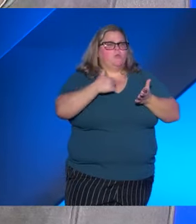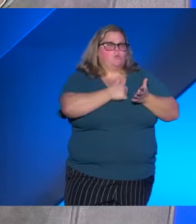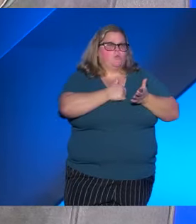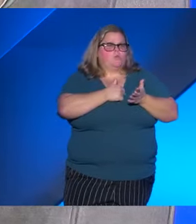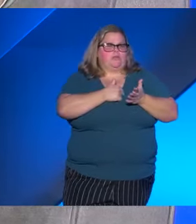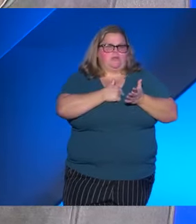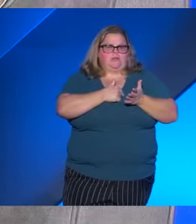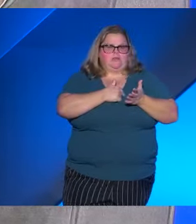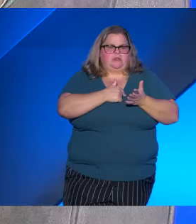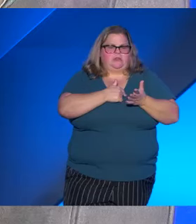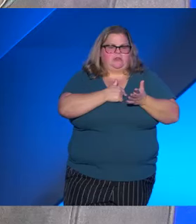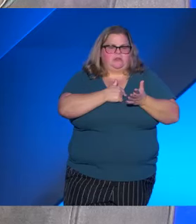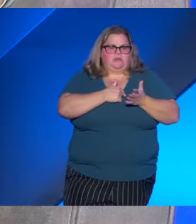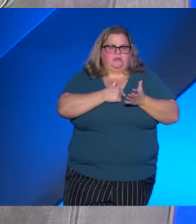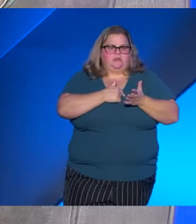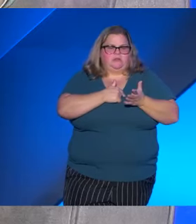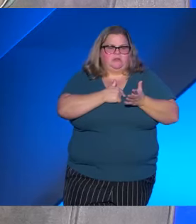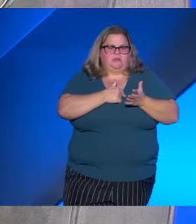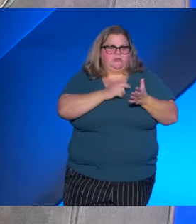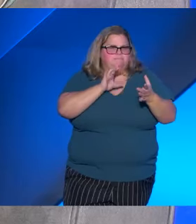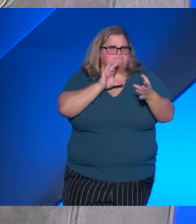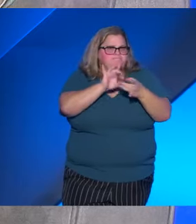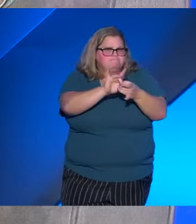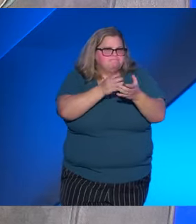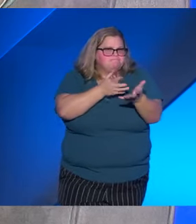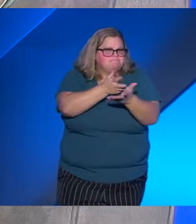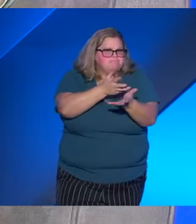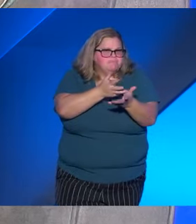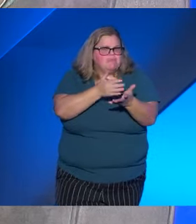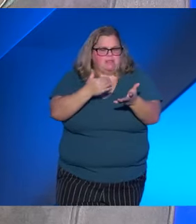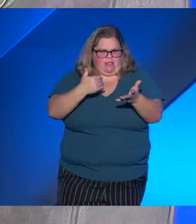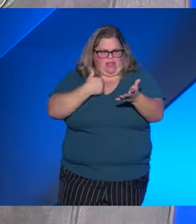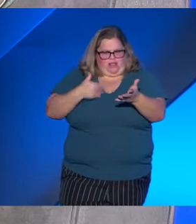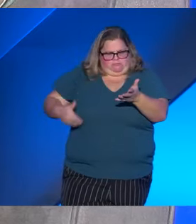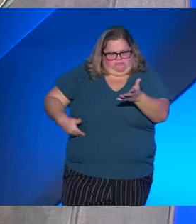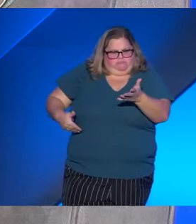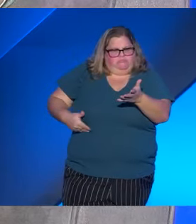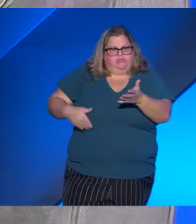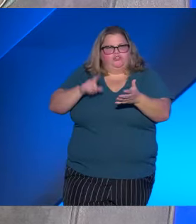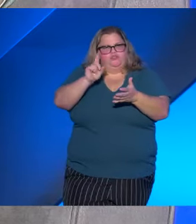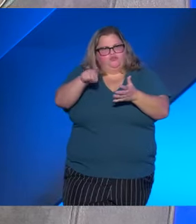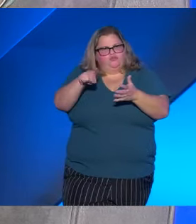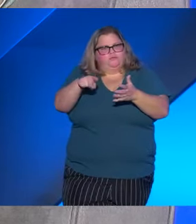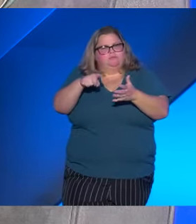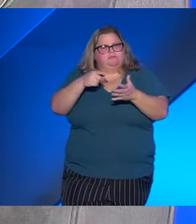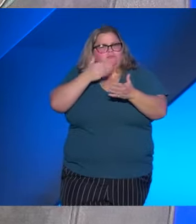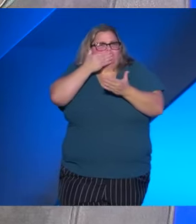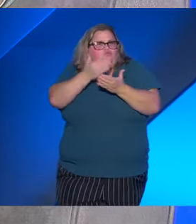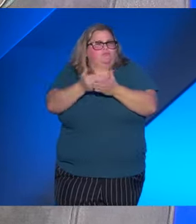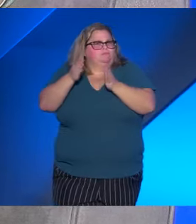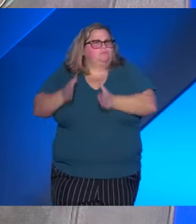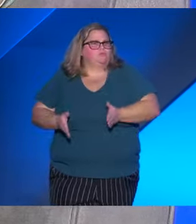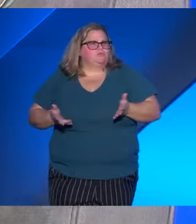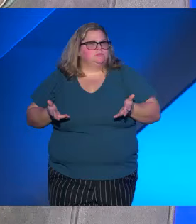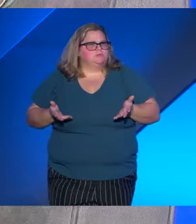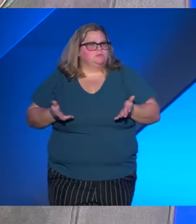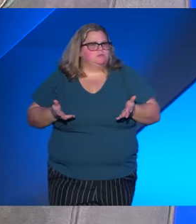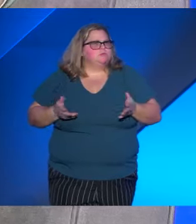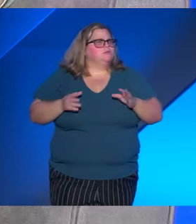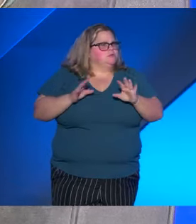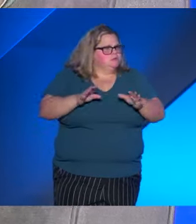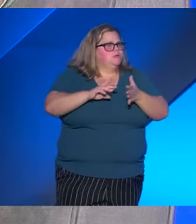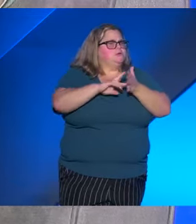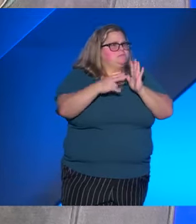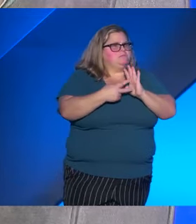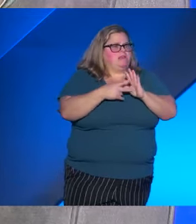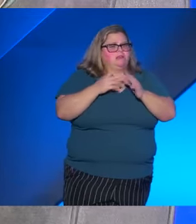a place of dignity when we engage with each other, even if the views are opposing, I have to go